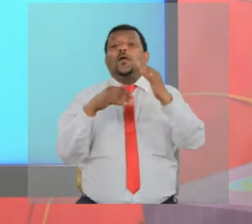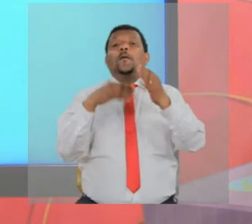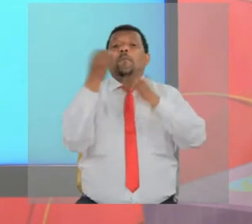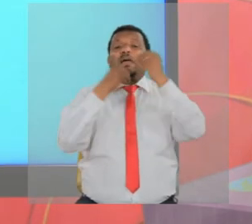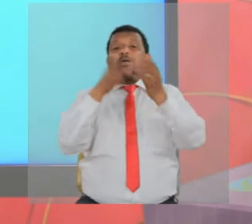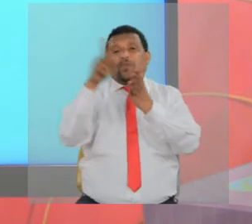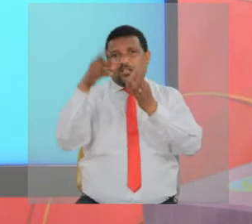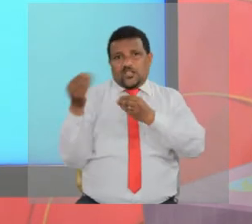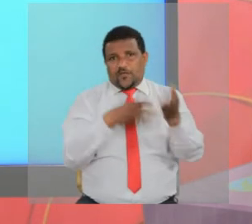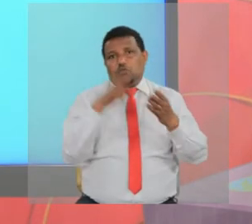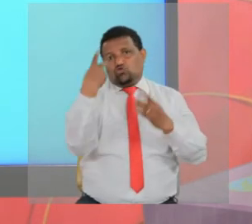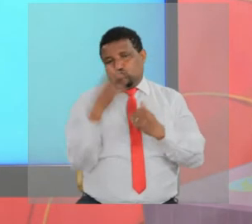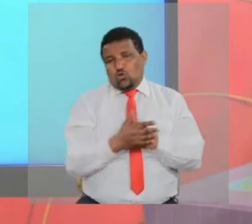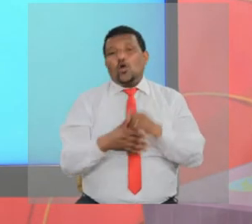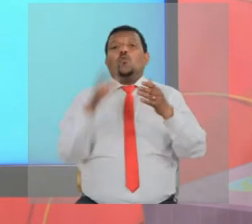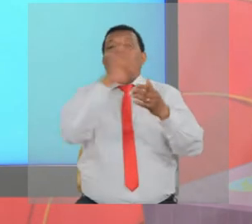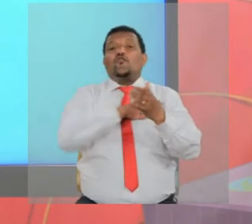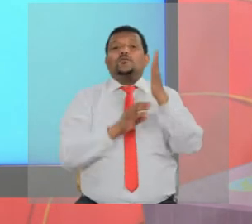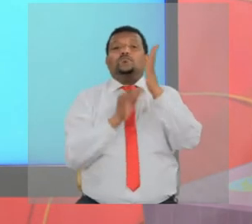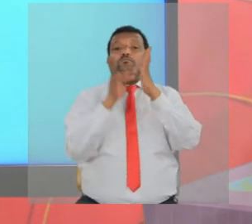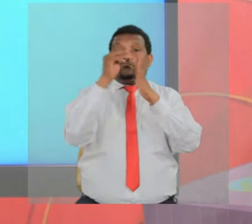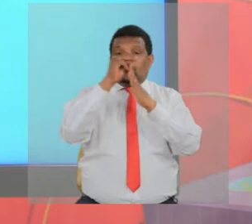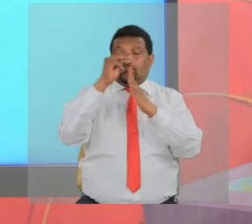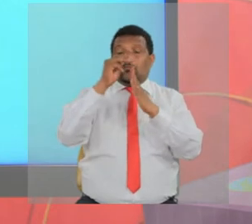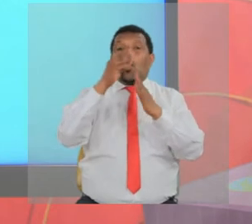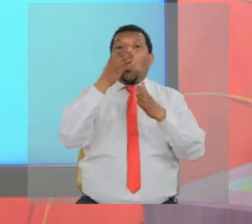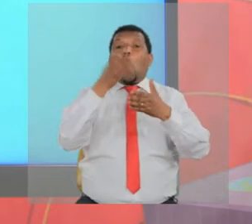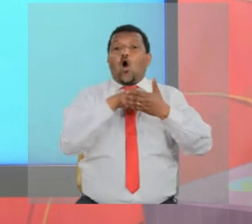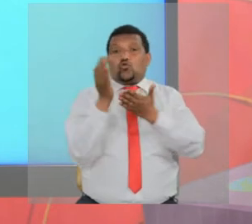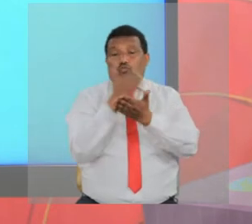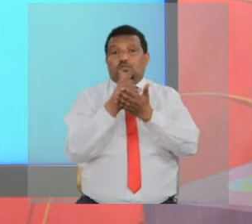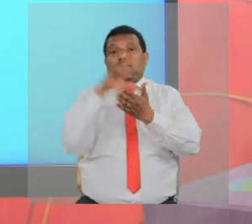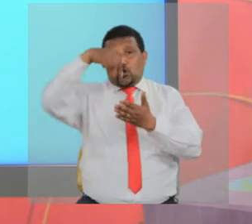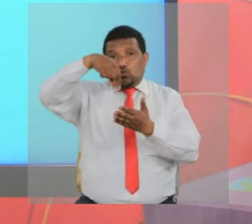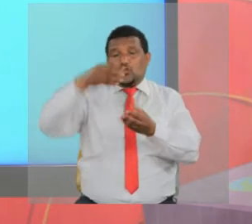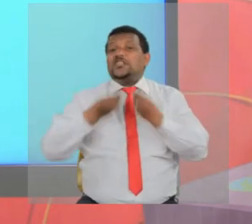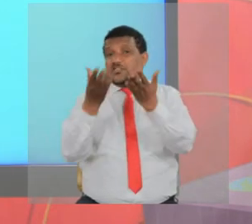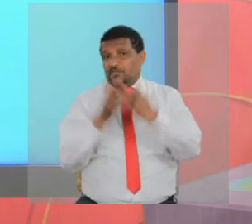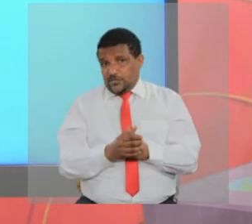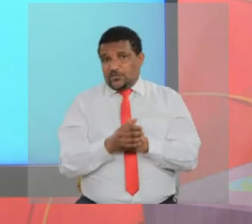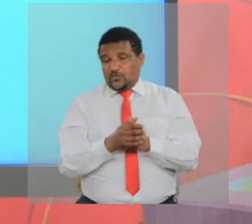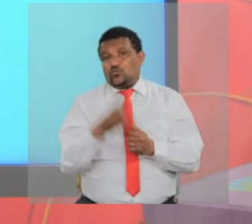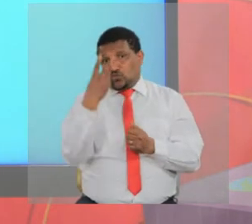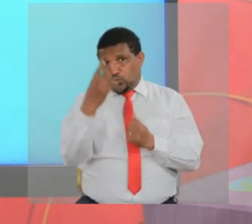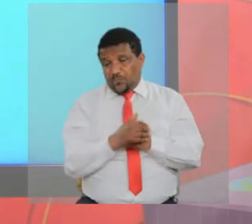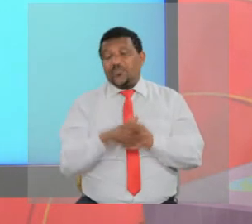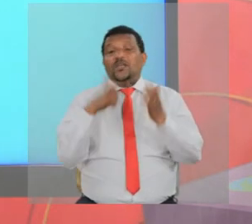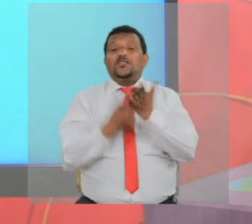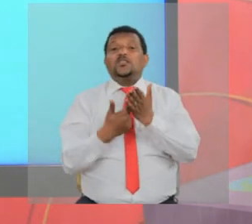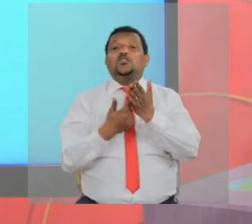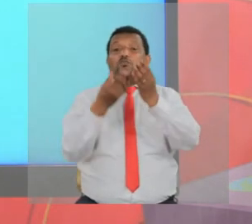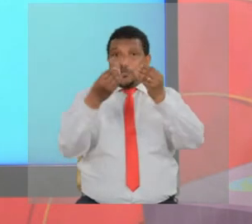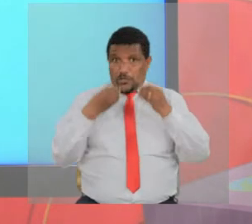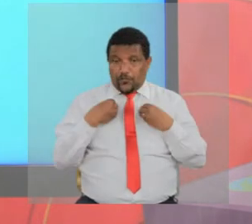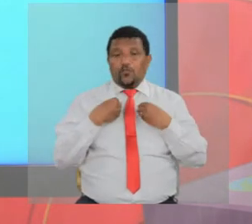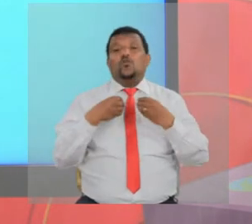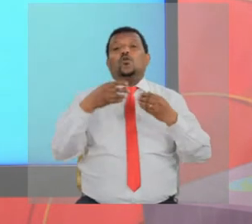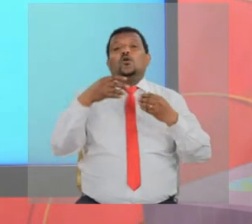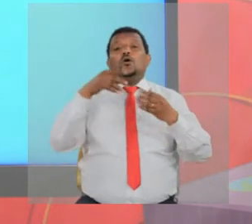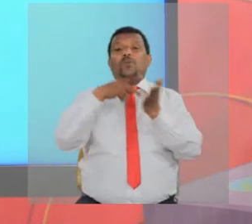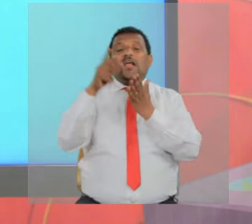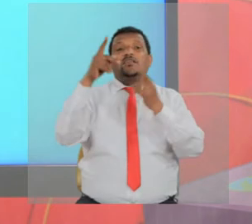2, and the profit maximizing level of output, Q, is also given, which is 2. So this will give you price times